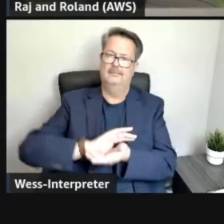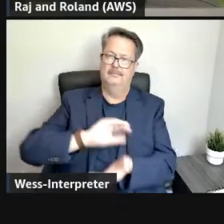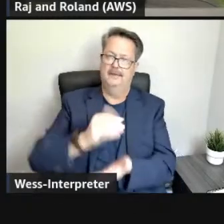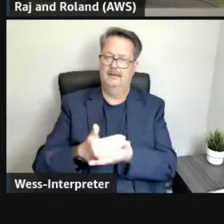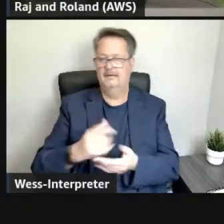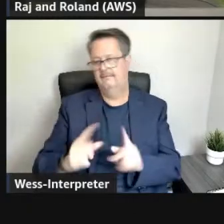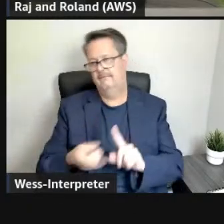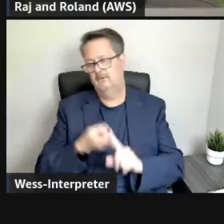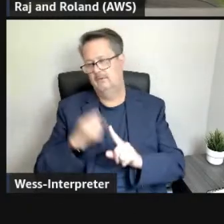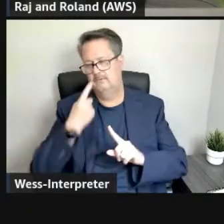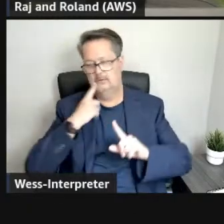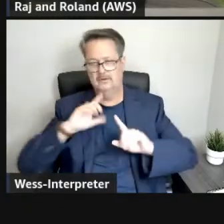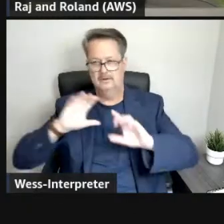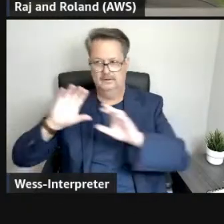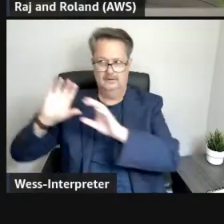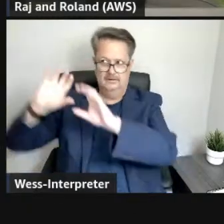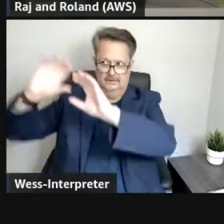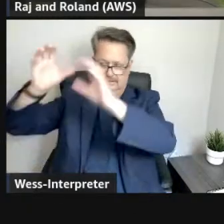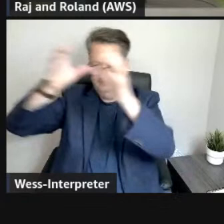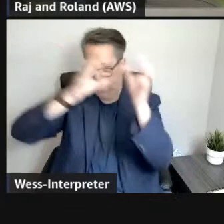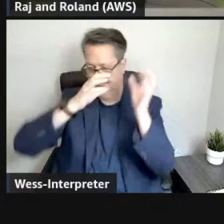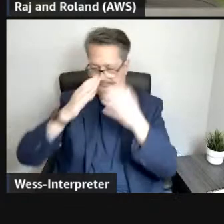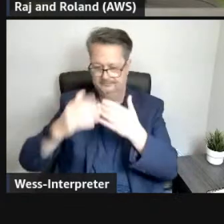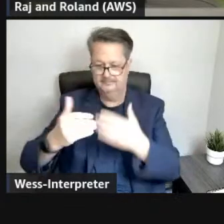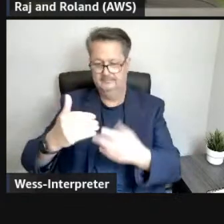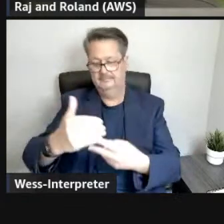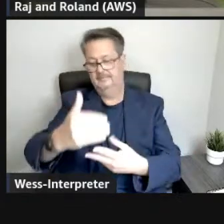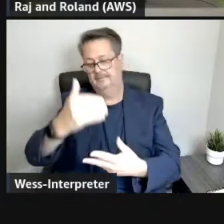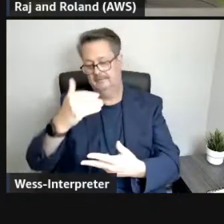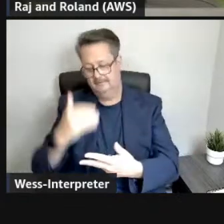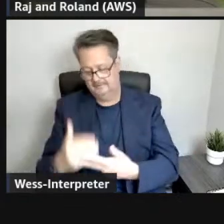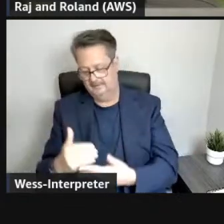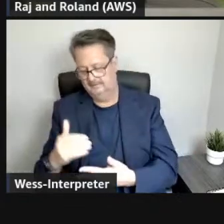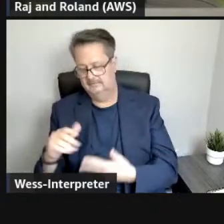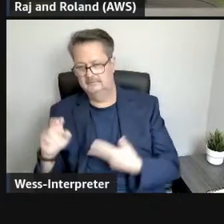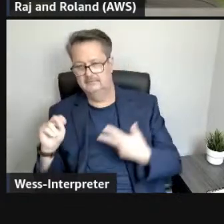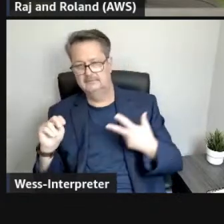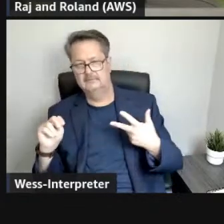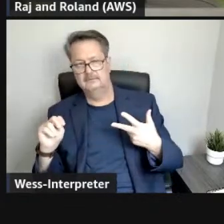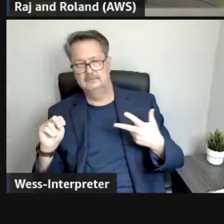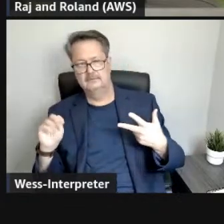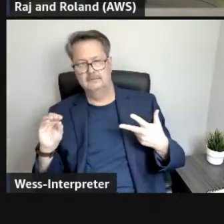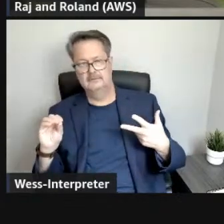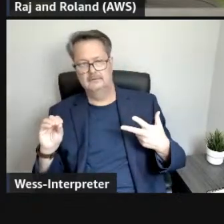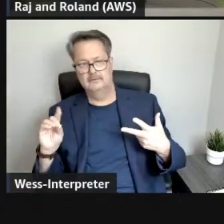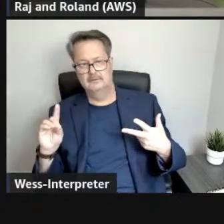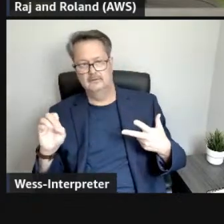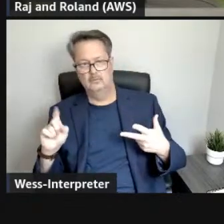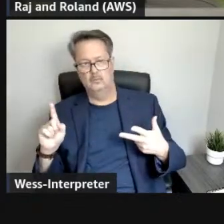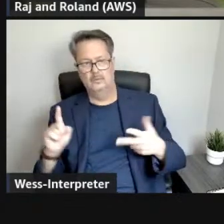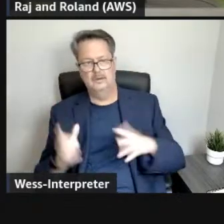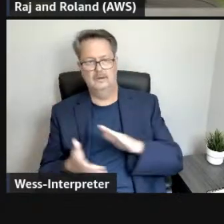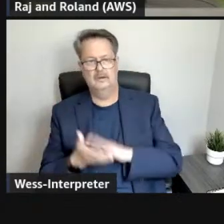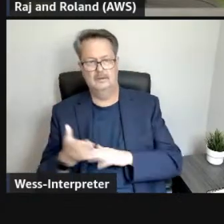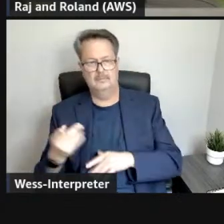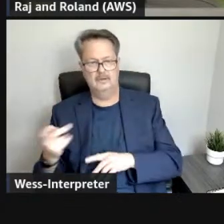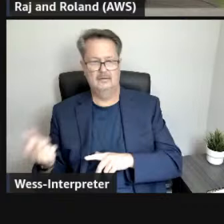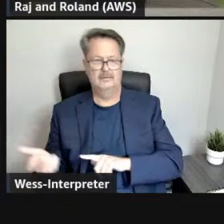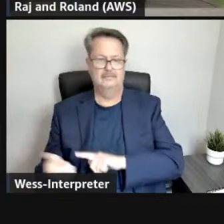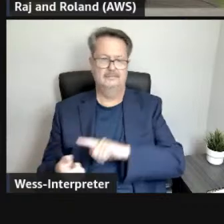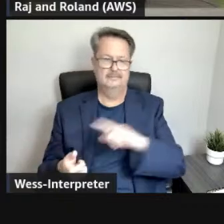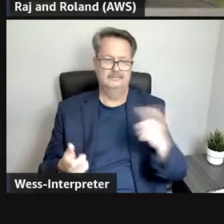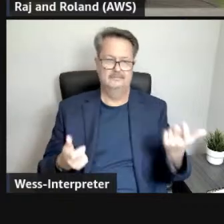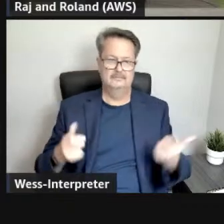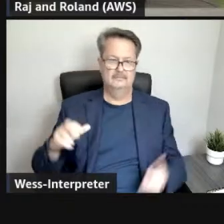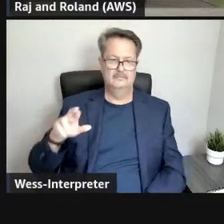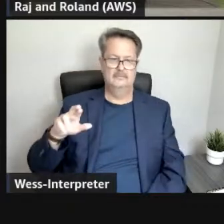containers. But what's next? Obviously the nodes and where those pods run. And with that, I'm going to turn it over to Raj. He's going to take us through